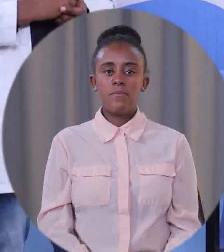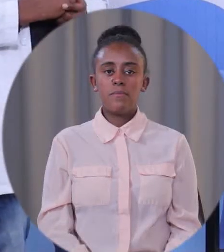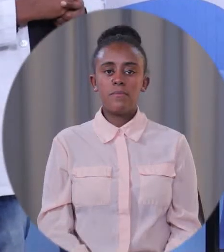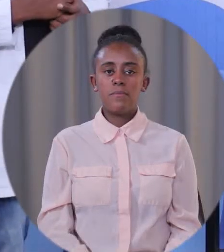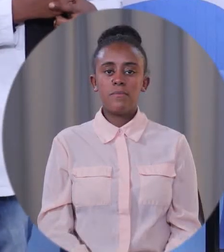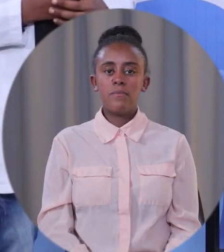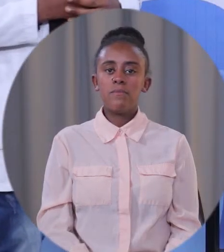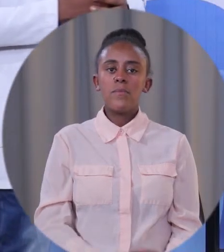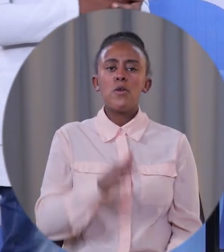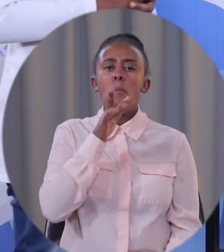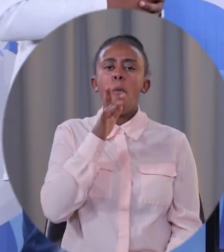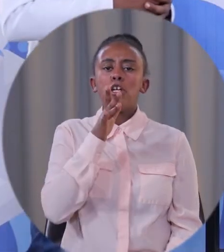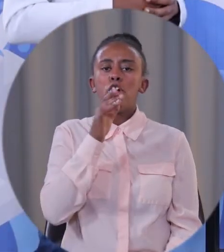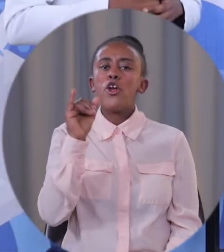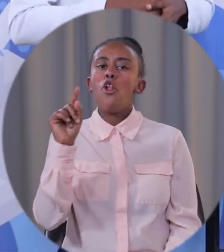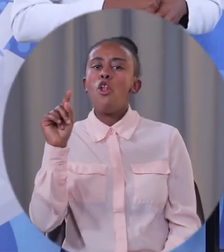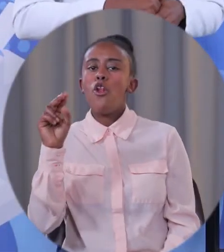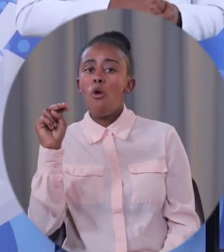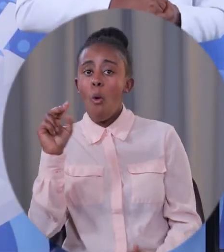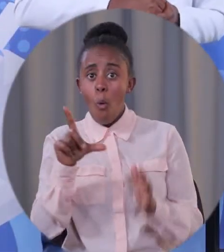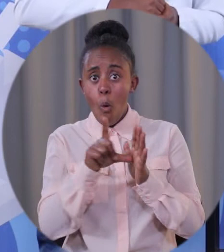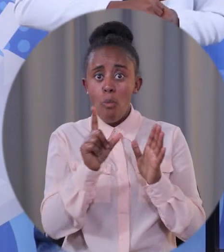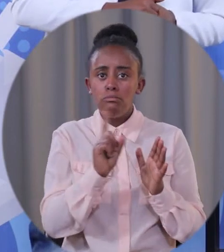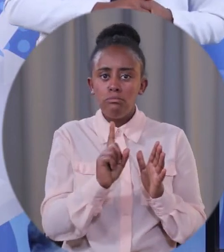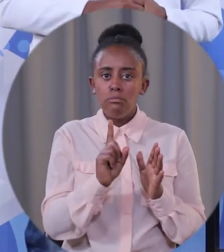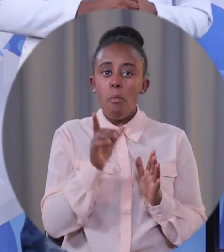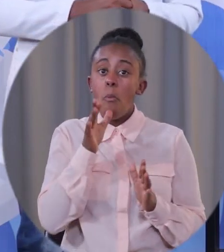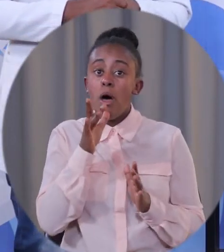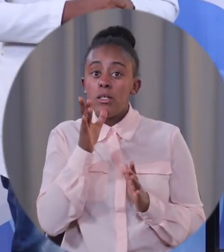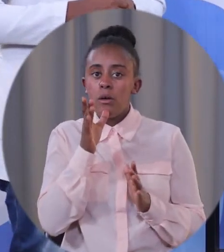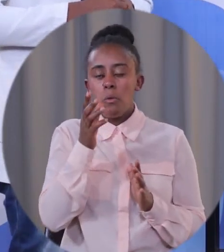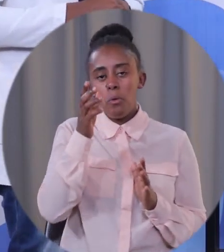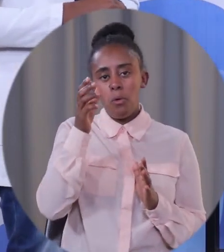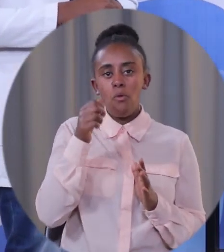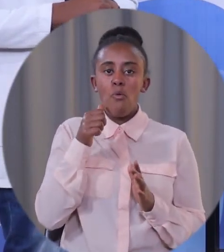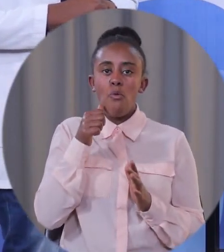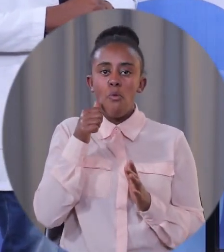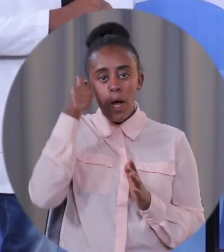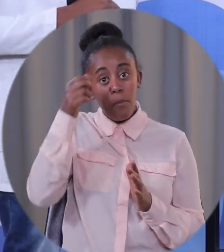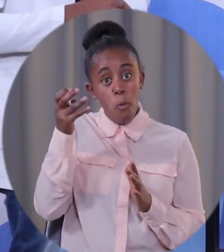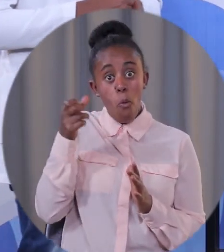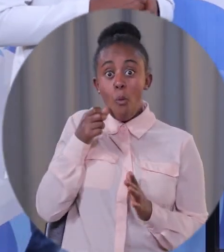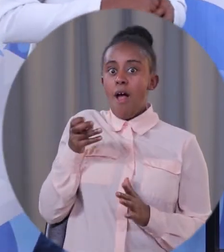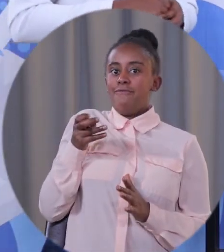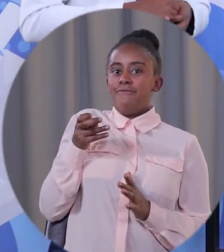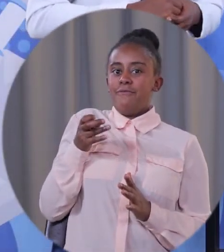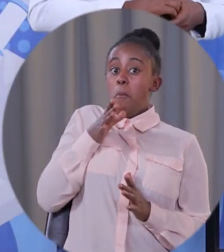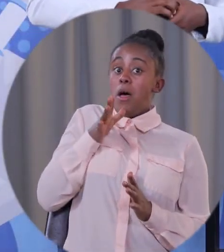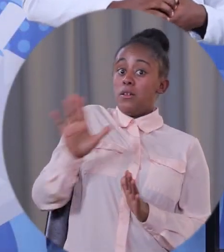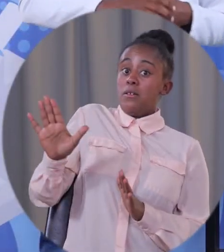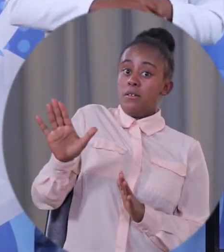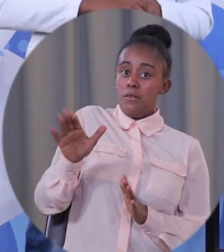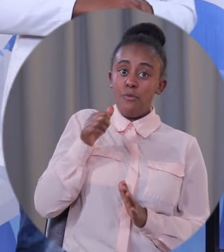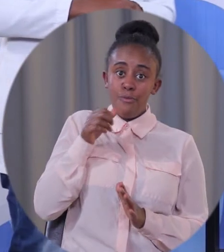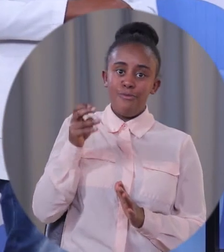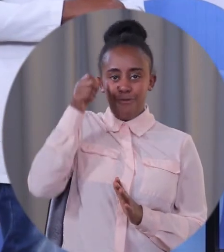The word mother-in-law means a mother of your husband or wife. The word stepfather means your